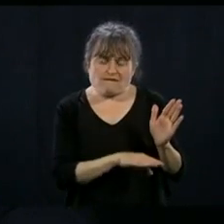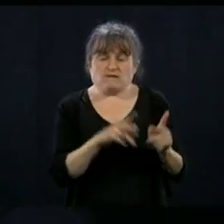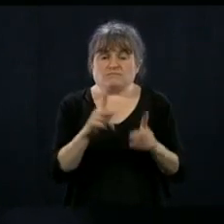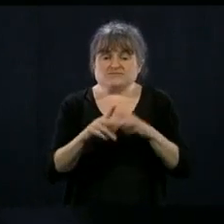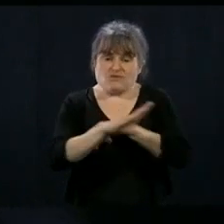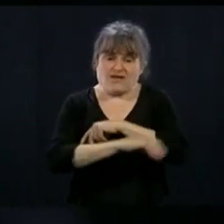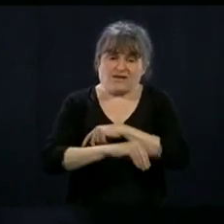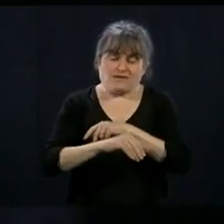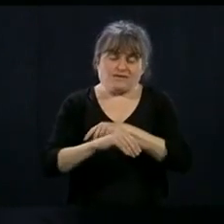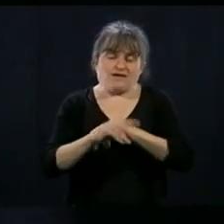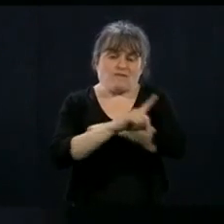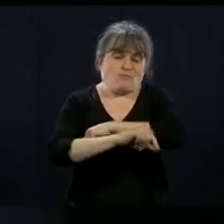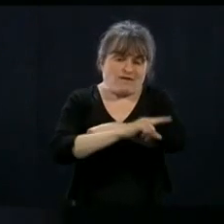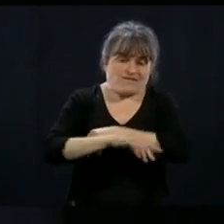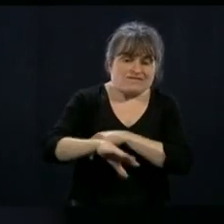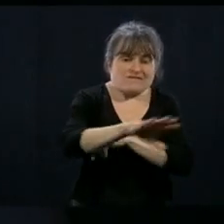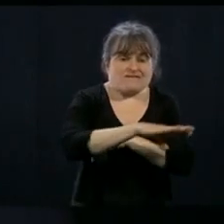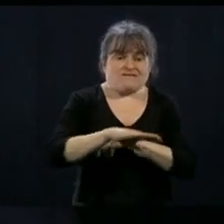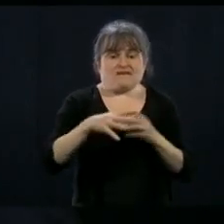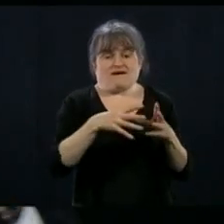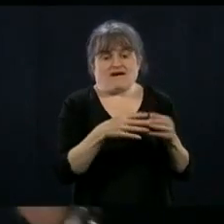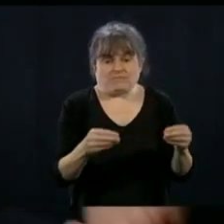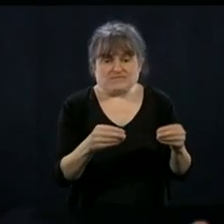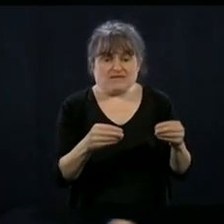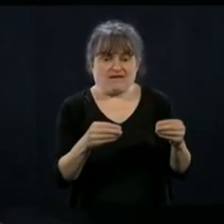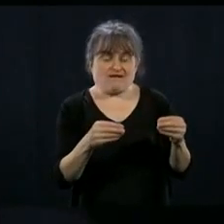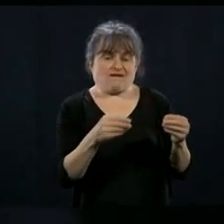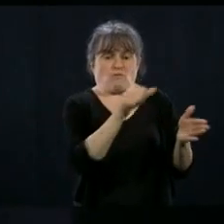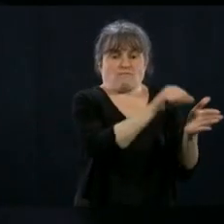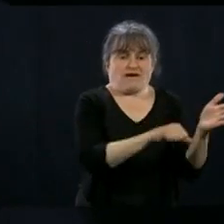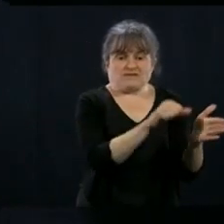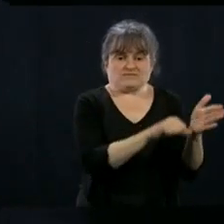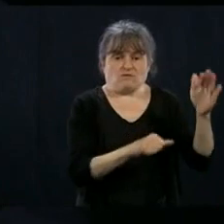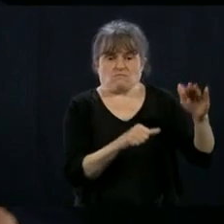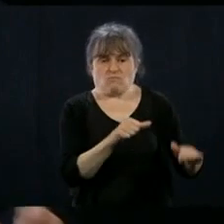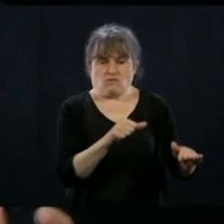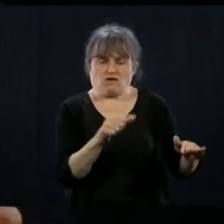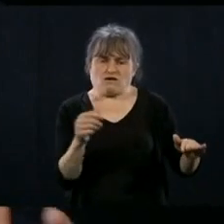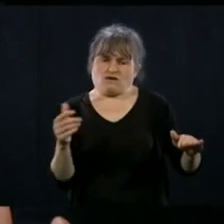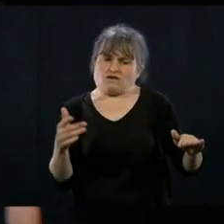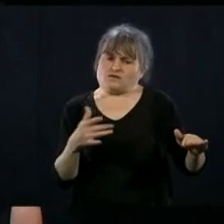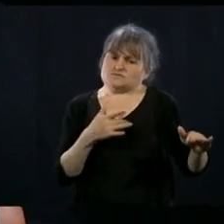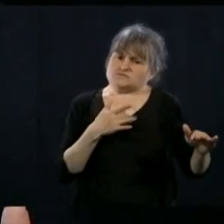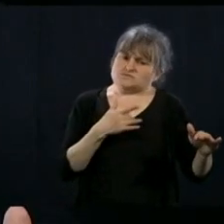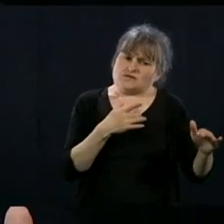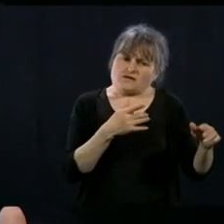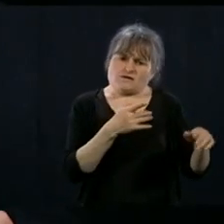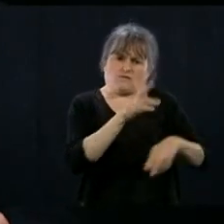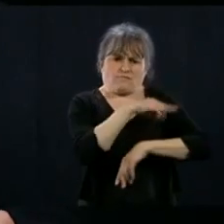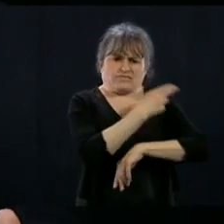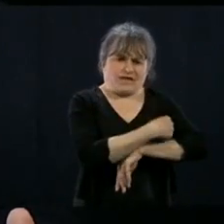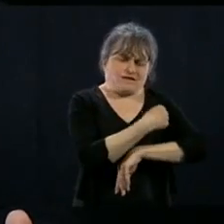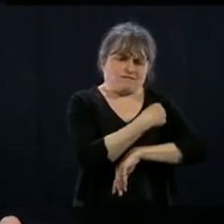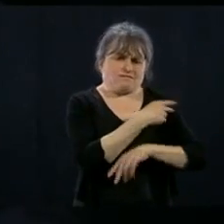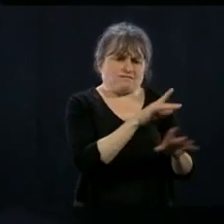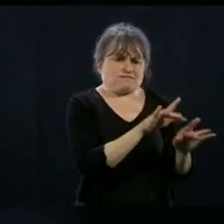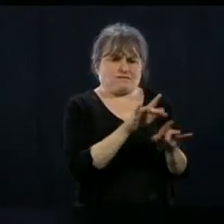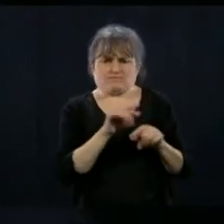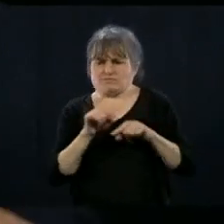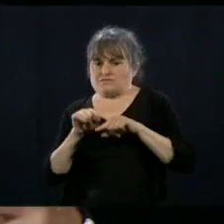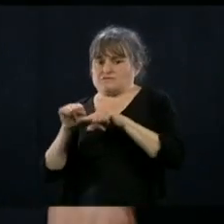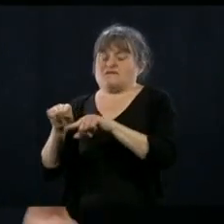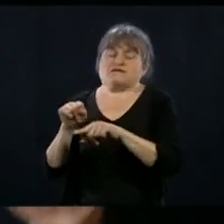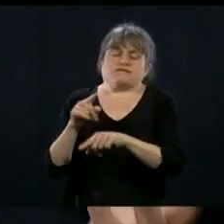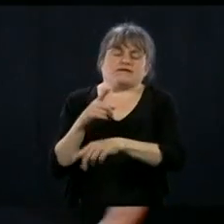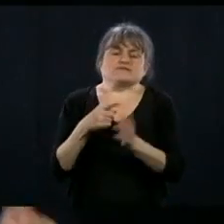less surgeries right now. So there's staff that usually was in the hospitals, but that was transferred. I think that we have about